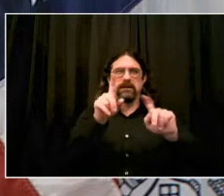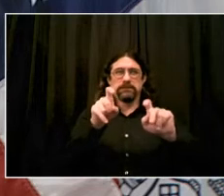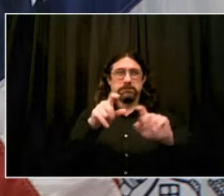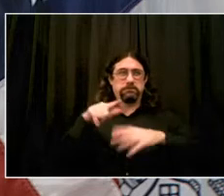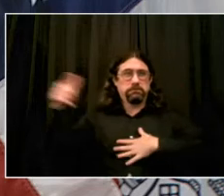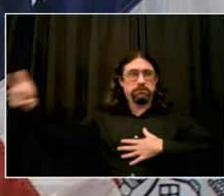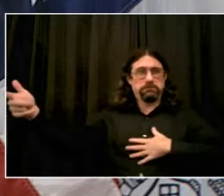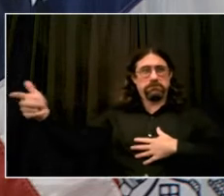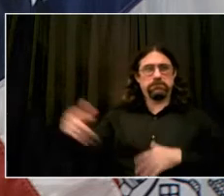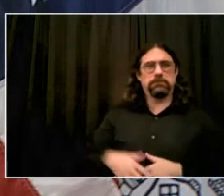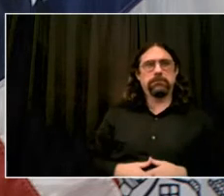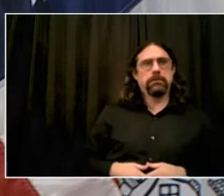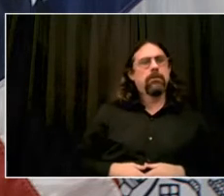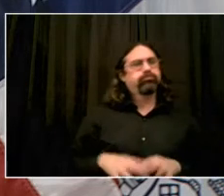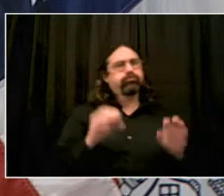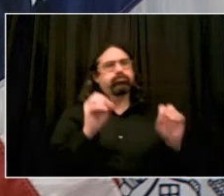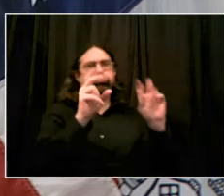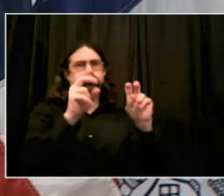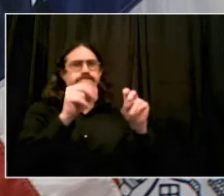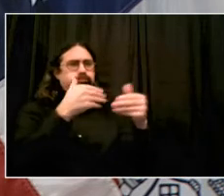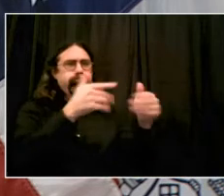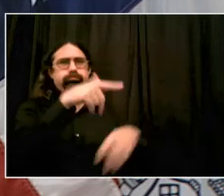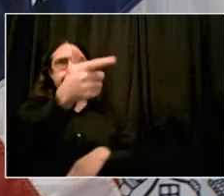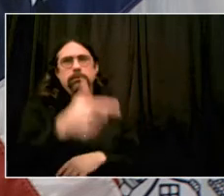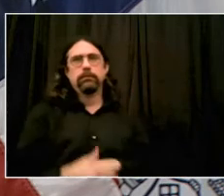Next, we'll go to Yoav from the city.